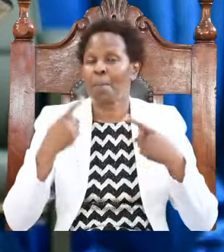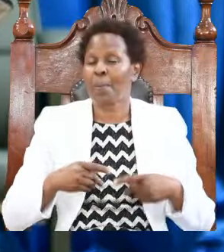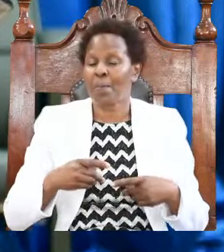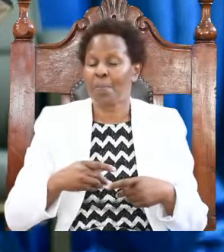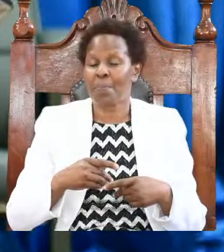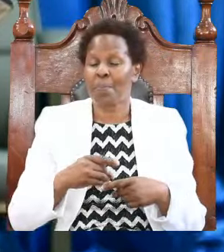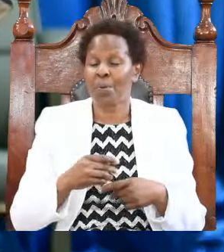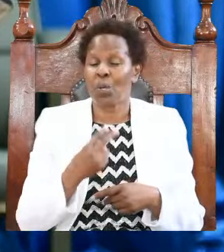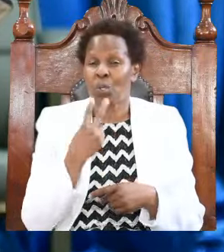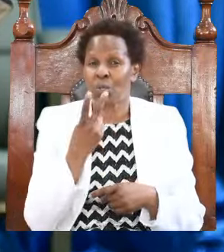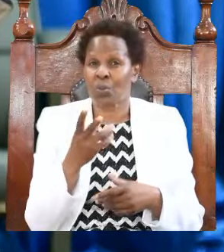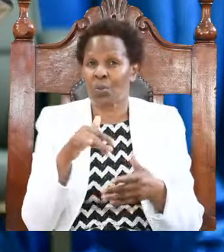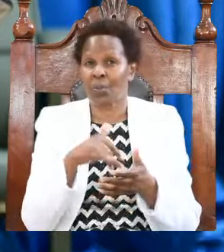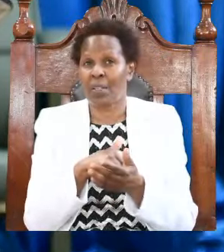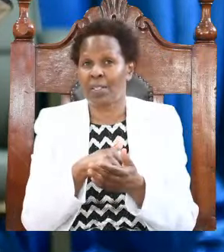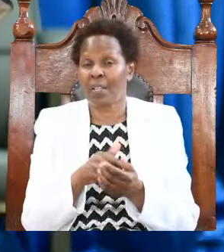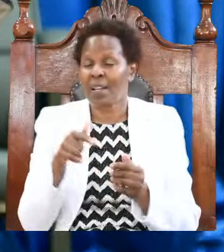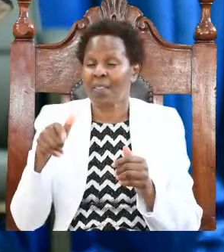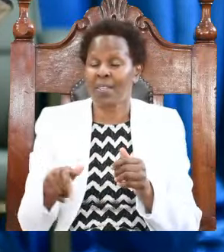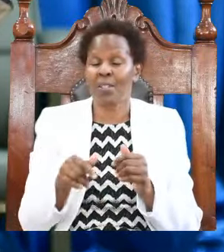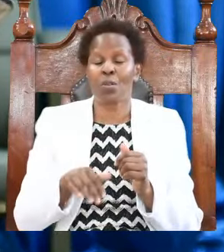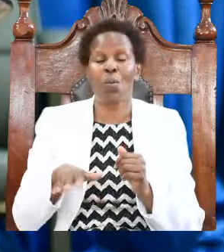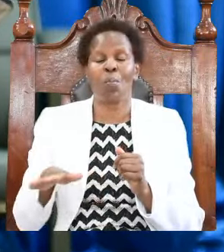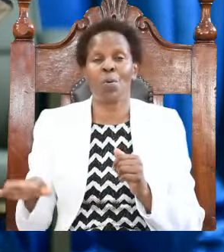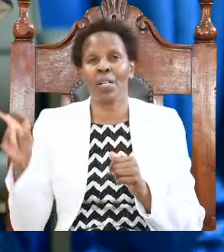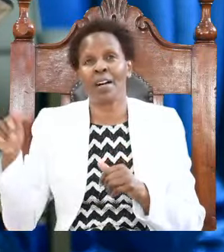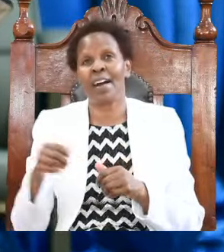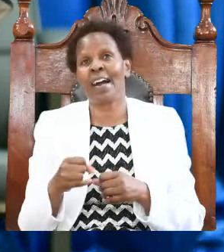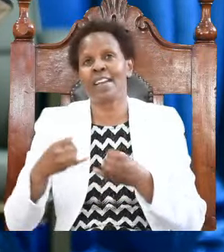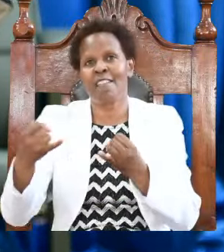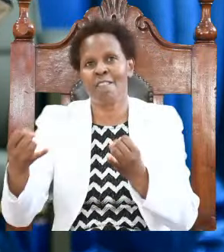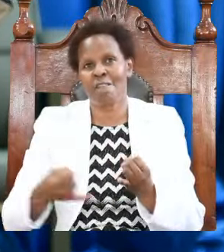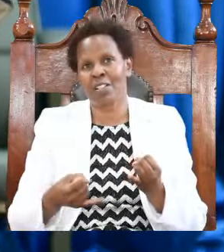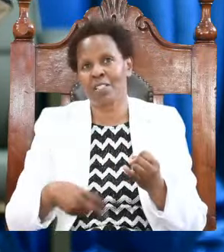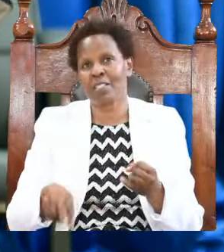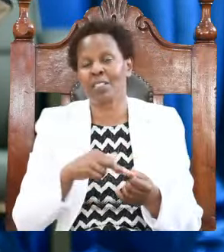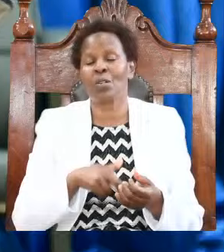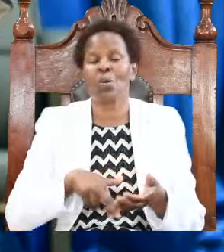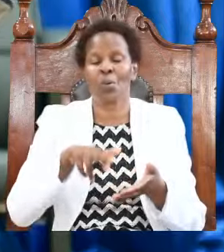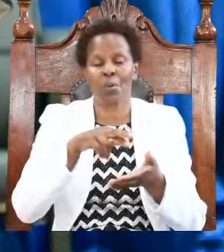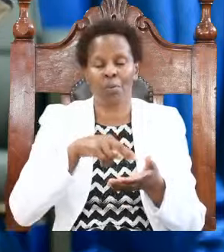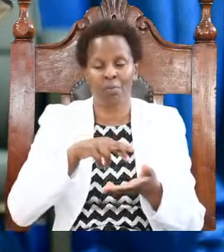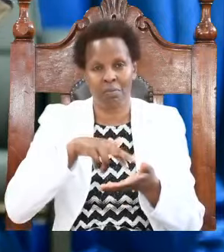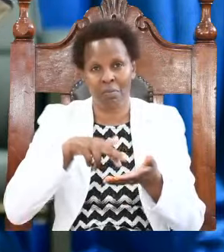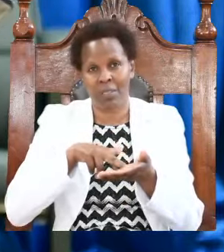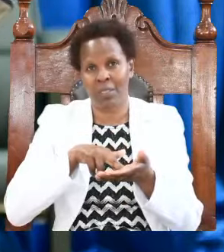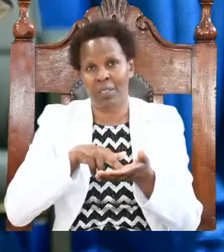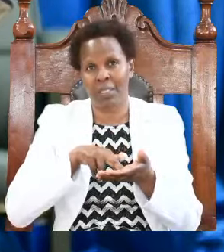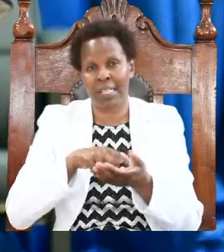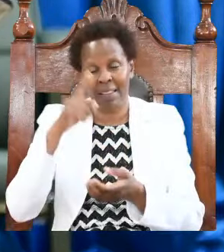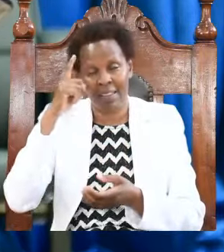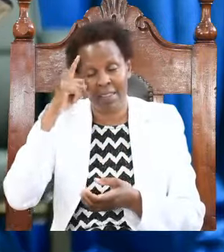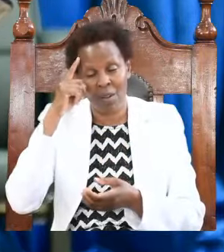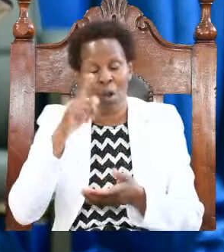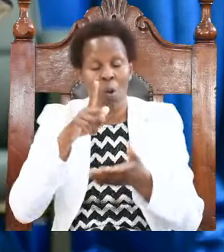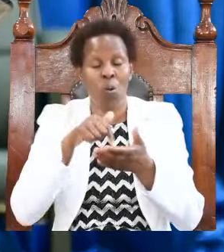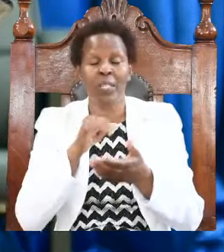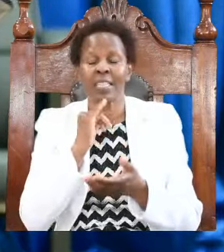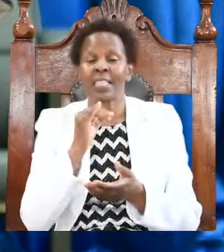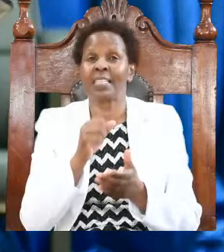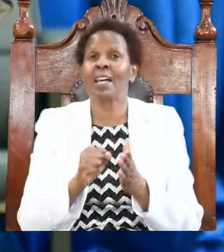him. And this morning, I invite us, as we go through the readings we have, and as we think about discipleship, to